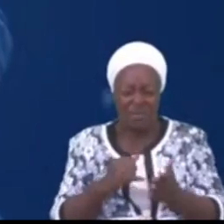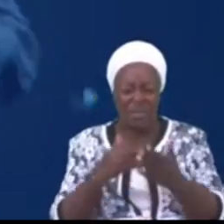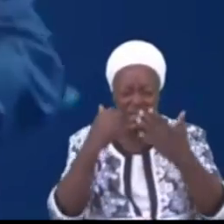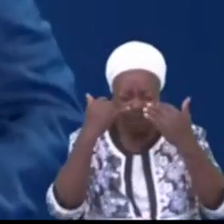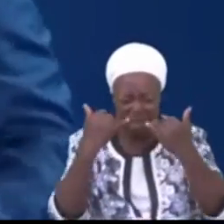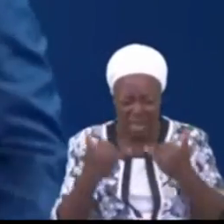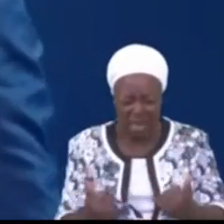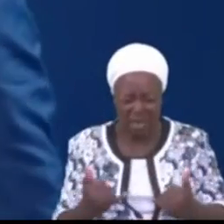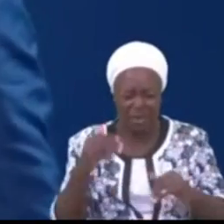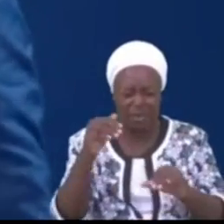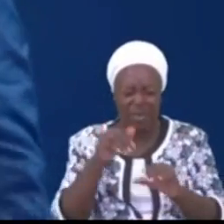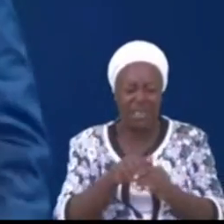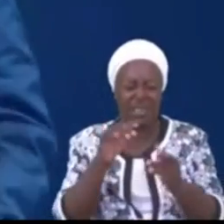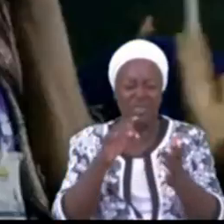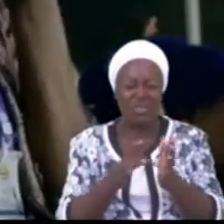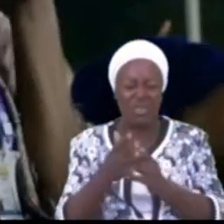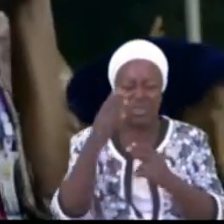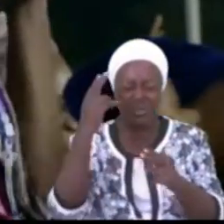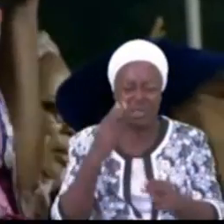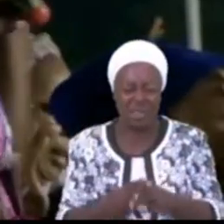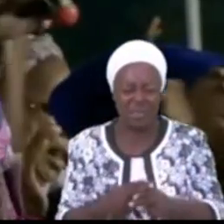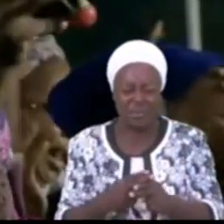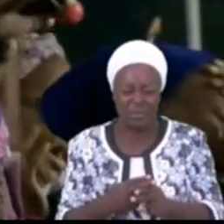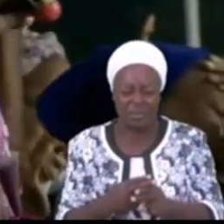now in Jesus' name.